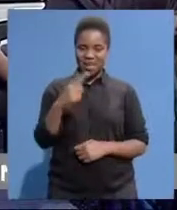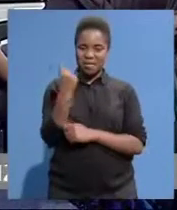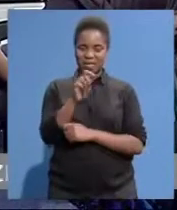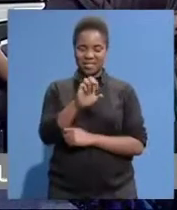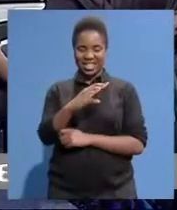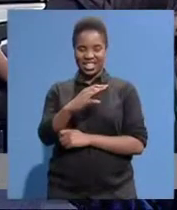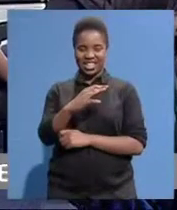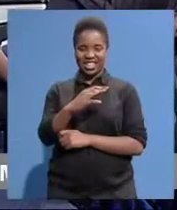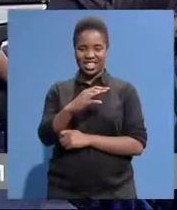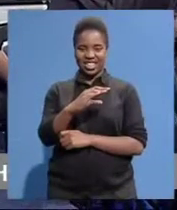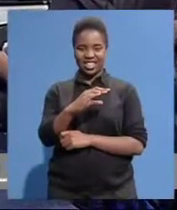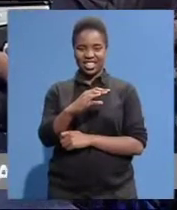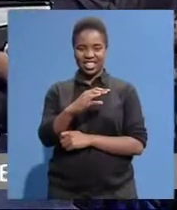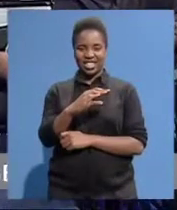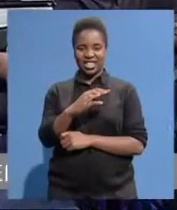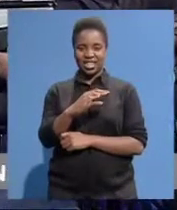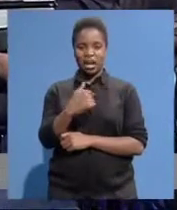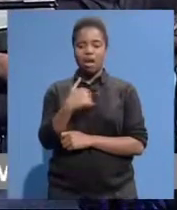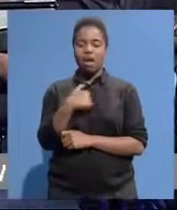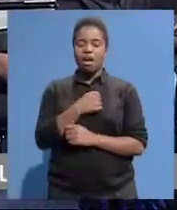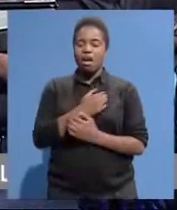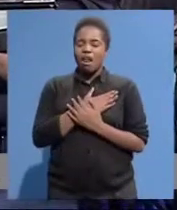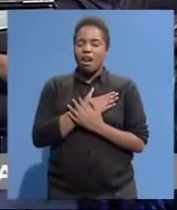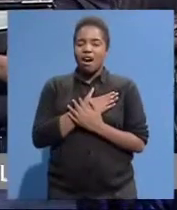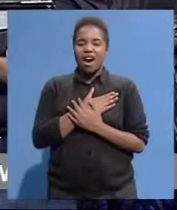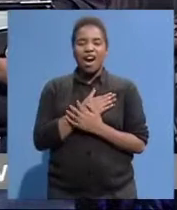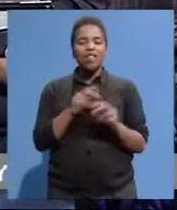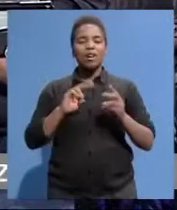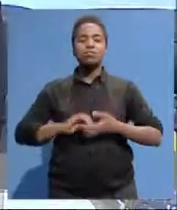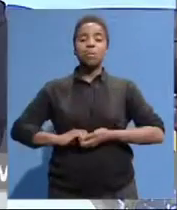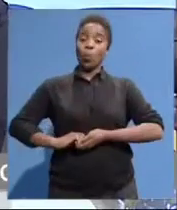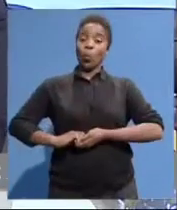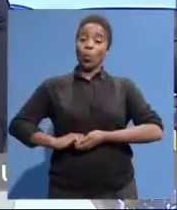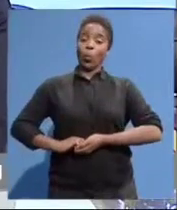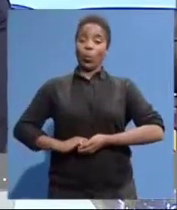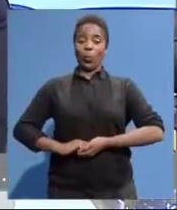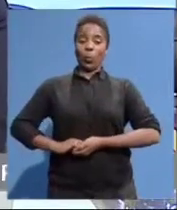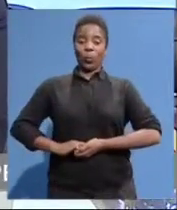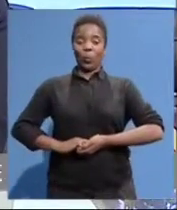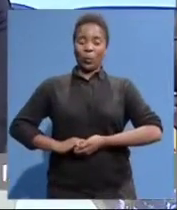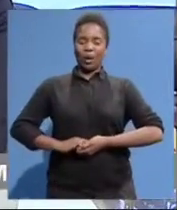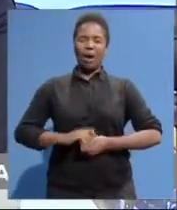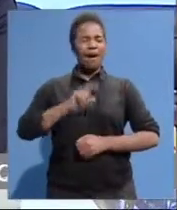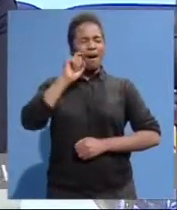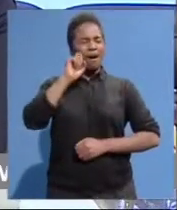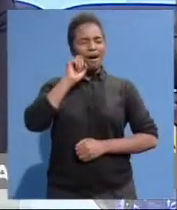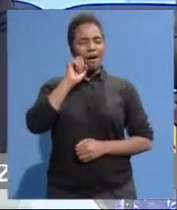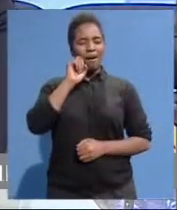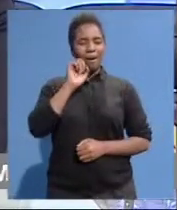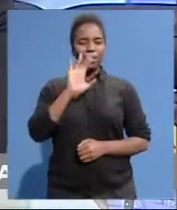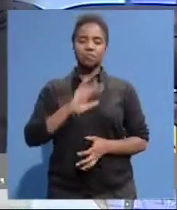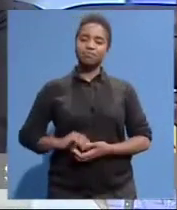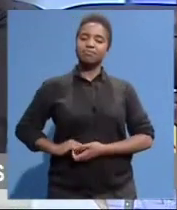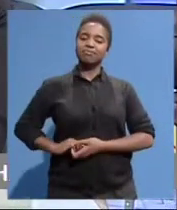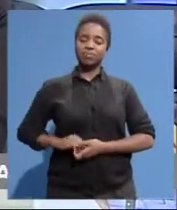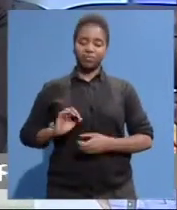a schoolboy, he loved old school traditional choral music. So choirs, old school choirs. And then he had a deep